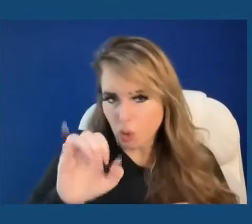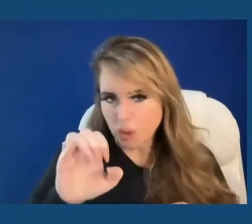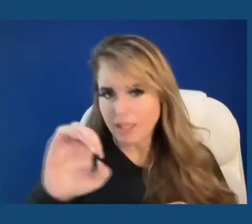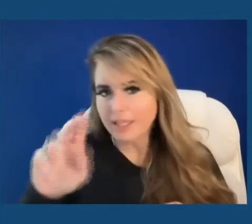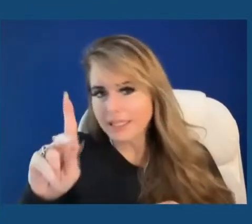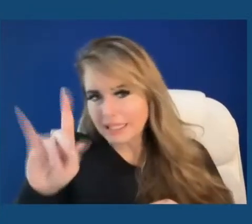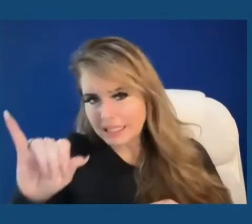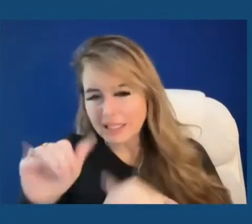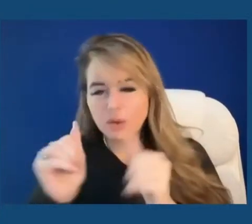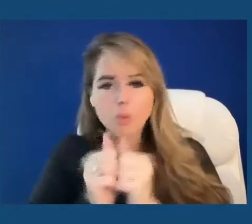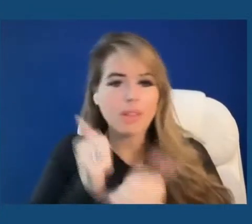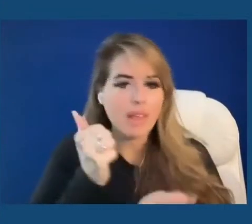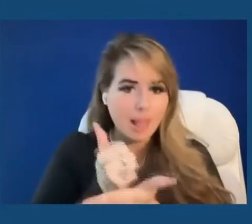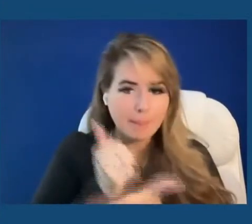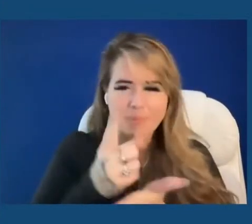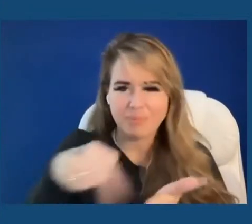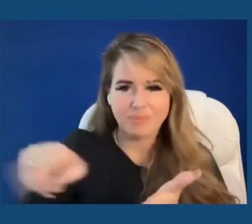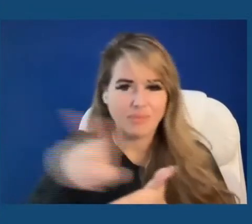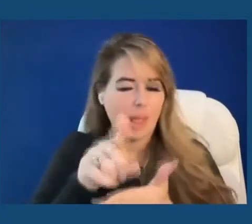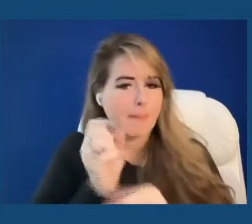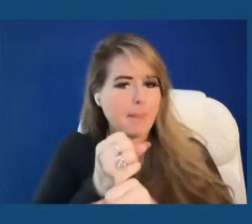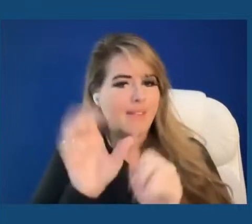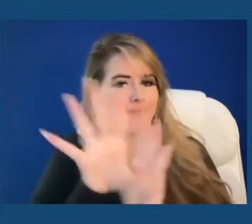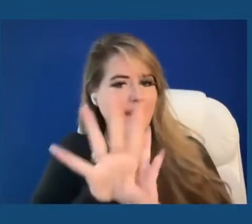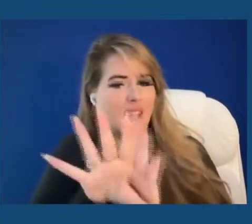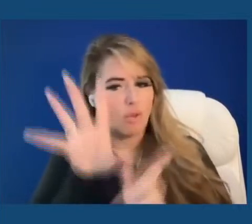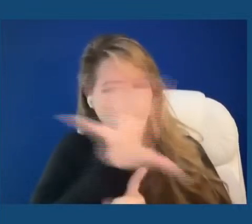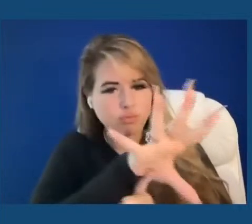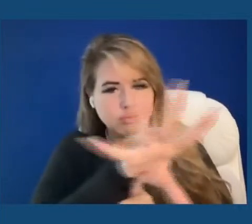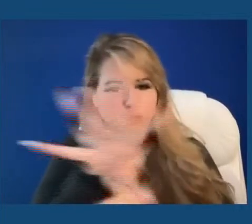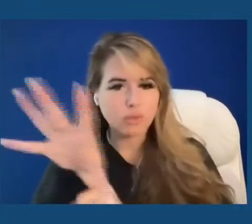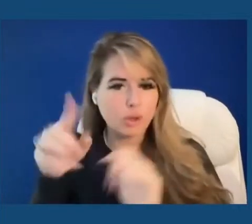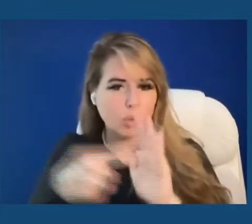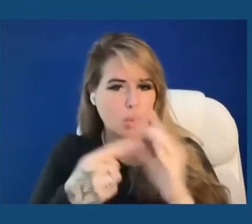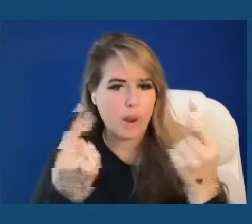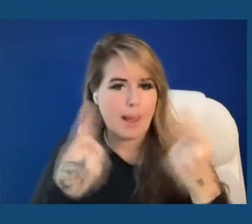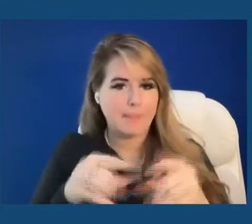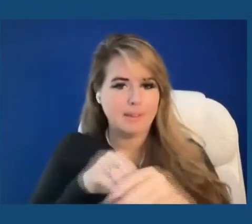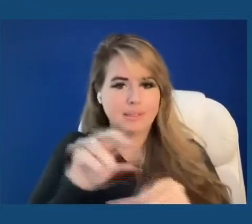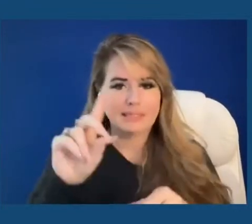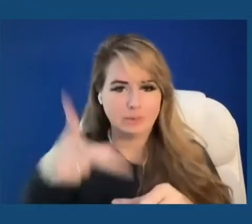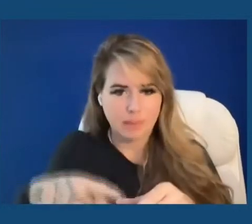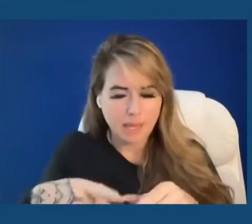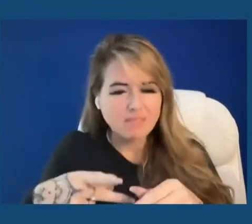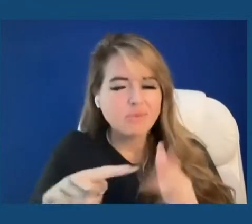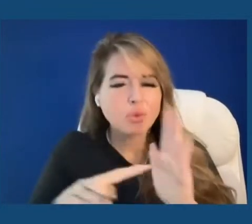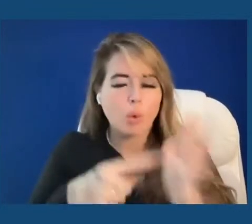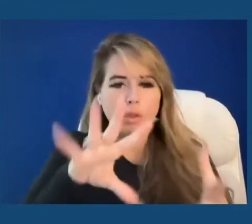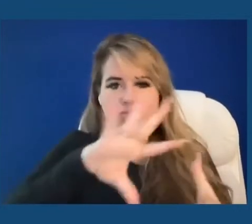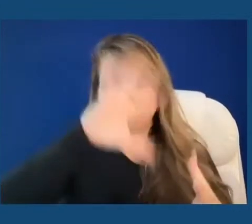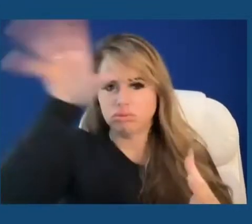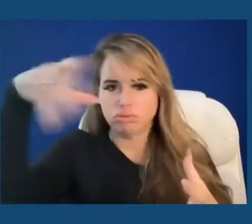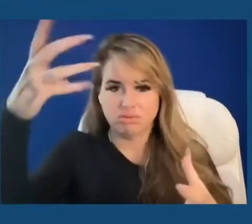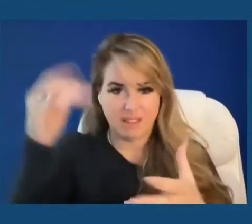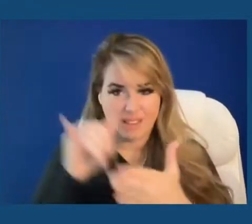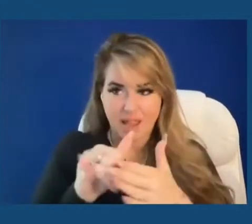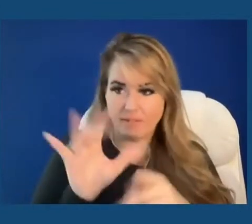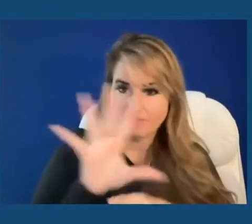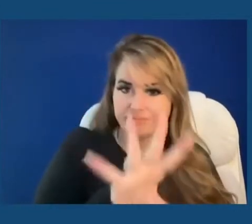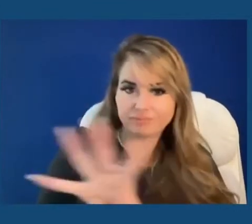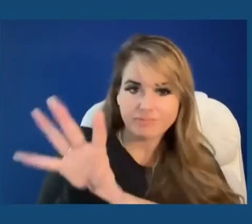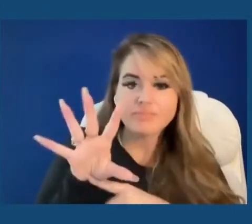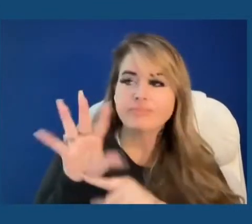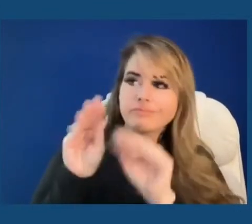School, made a video of the devastation at Ditch Plains. And that plea for help was heard by our